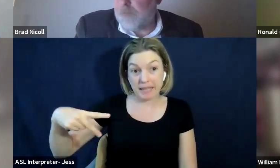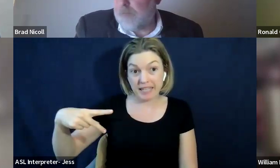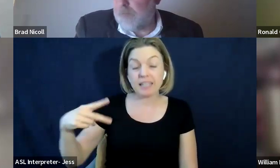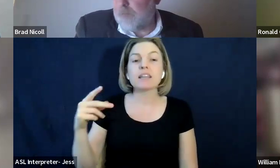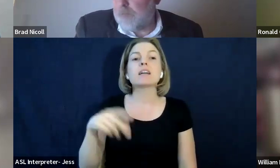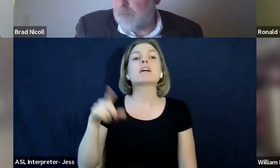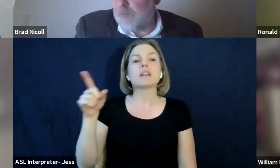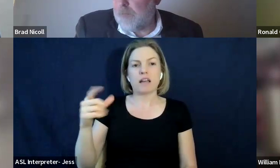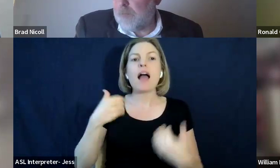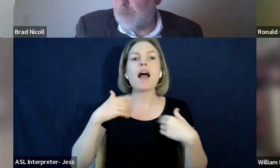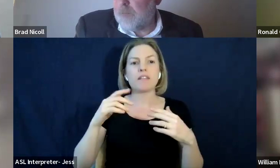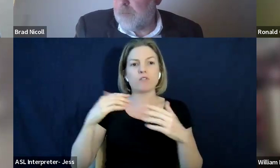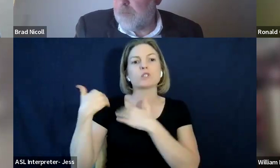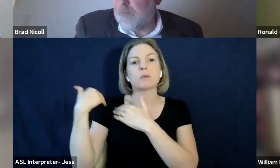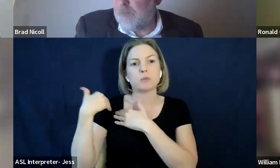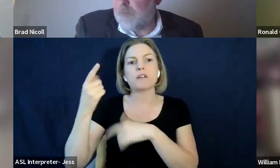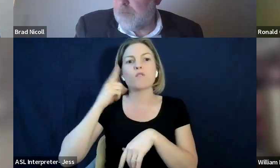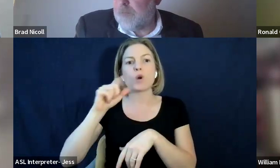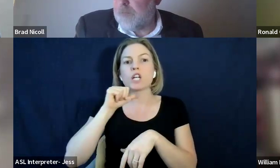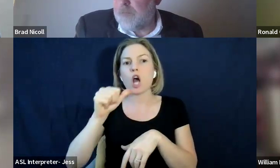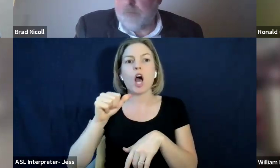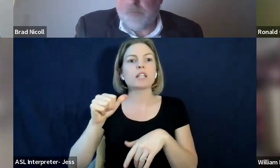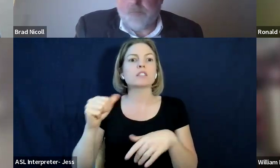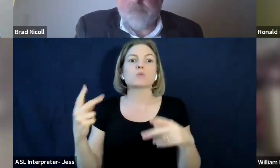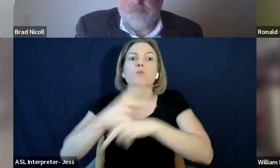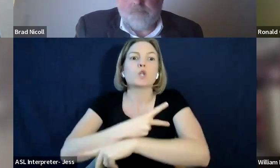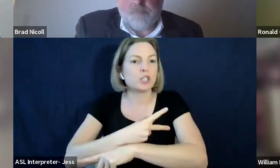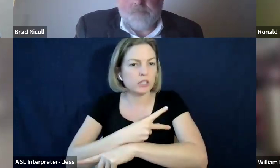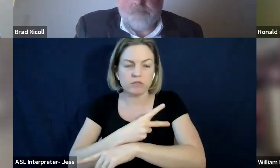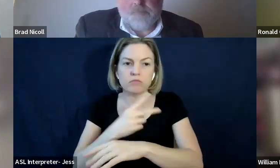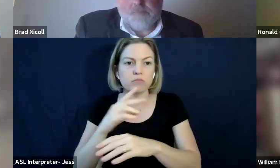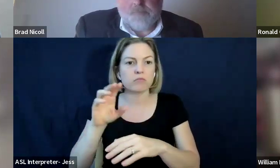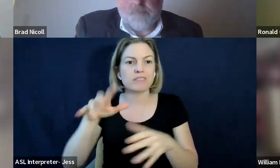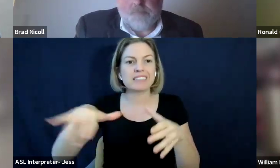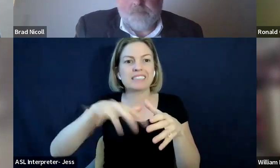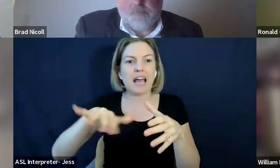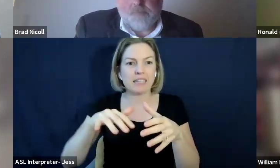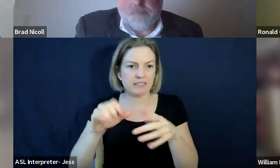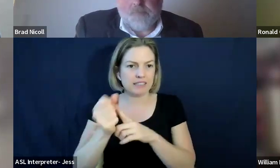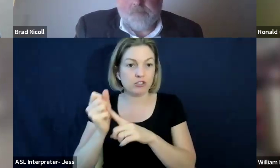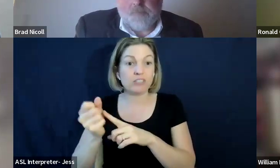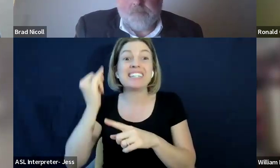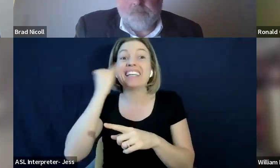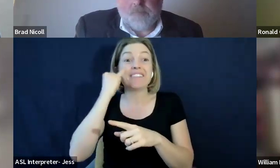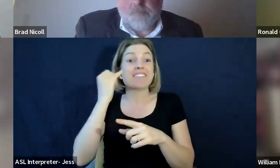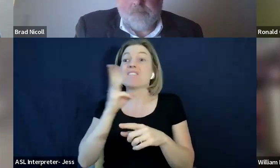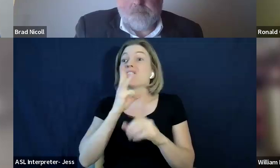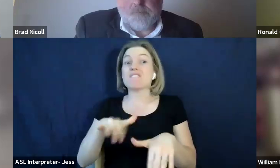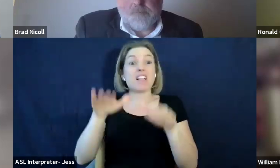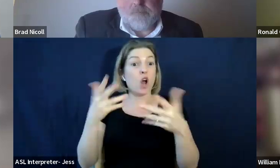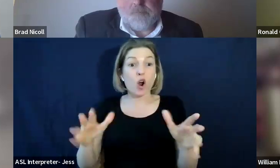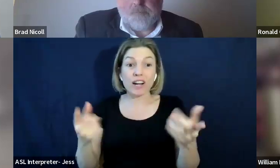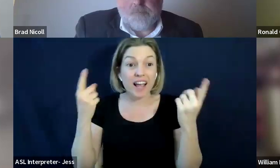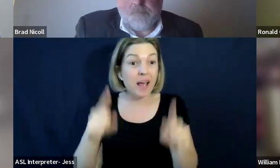there is a responsibility to not exacerbate site conditions. So where there's some degree of uncontrolled flooding that occurred that